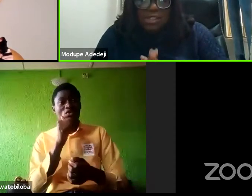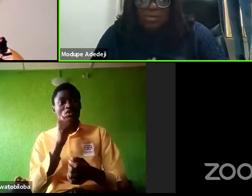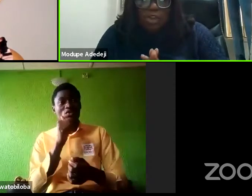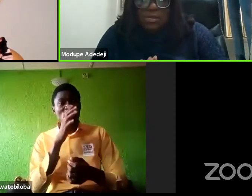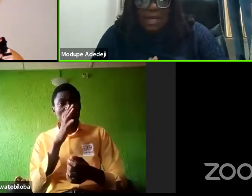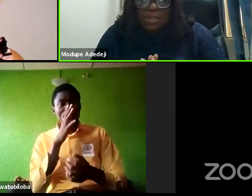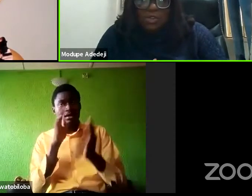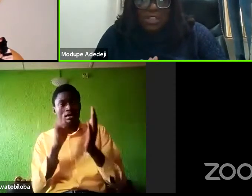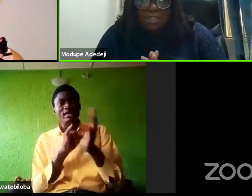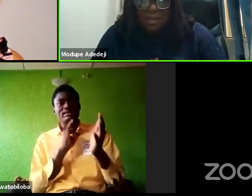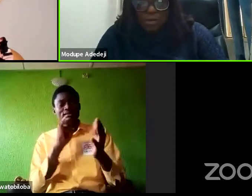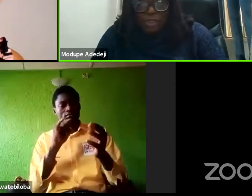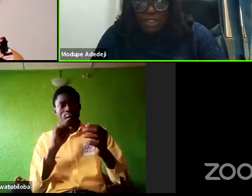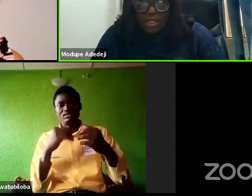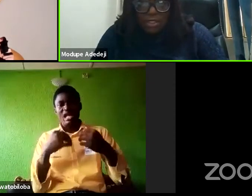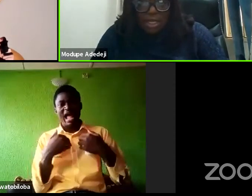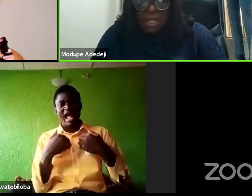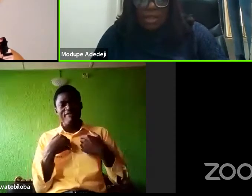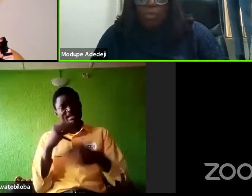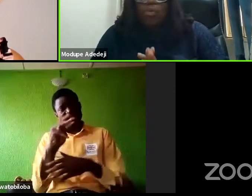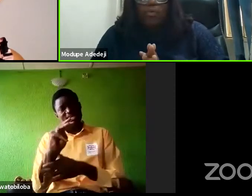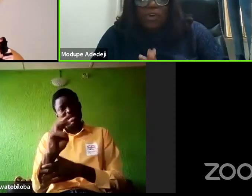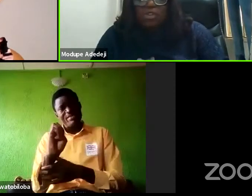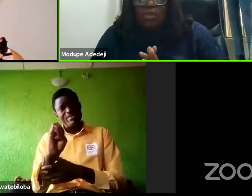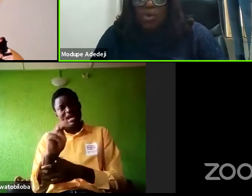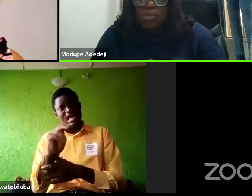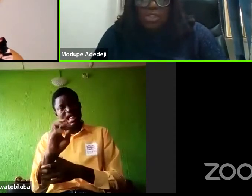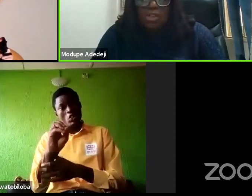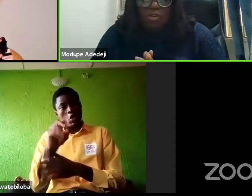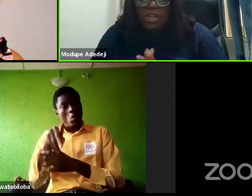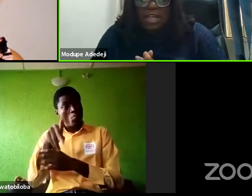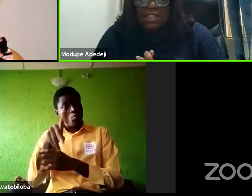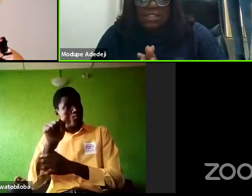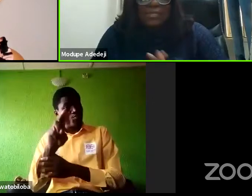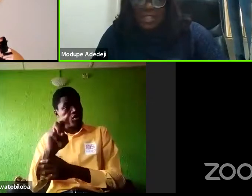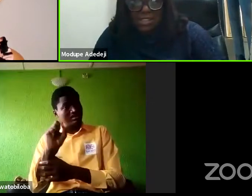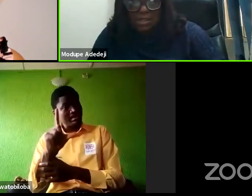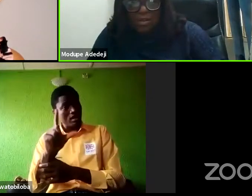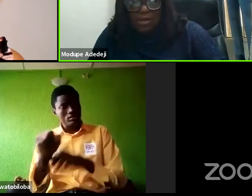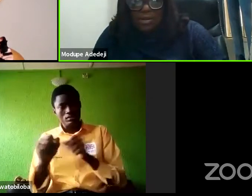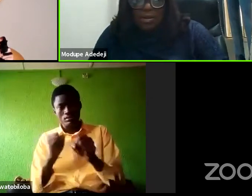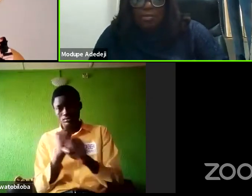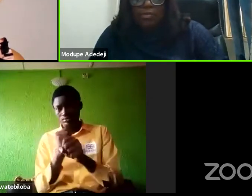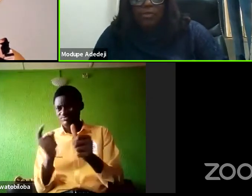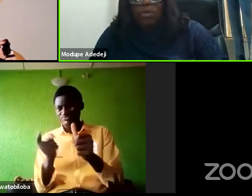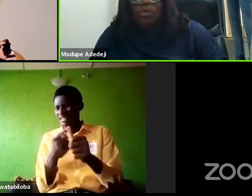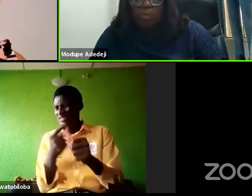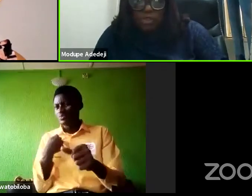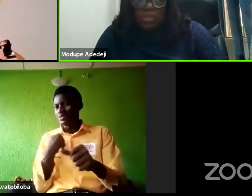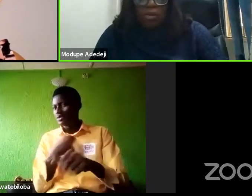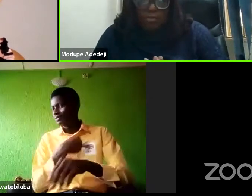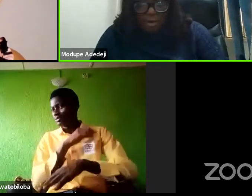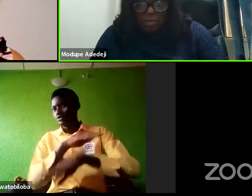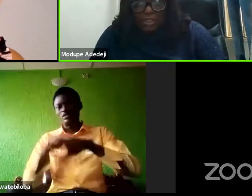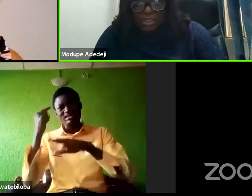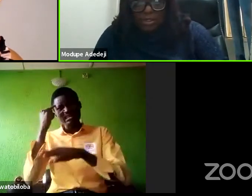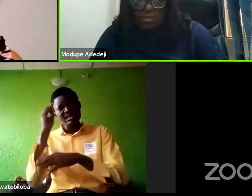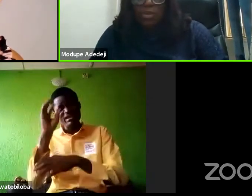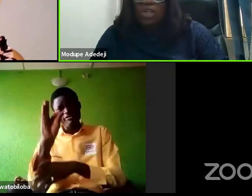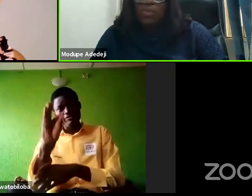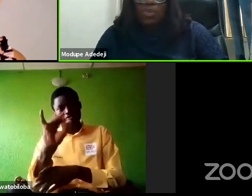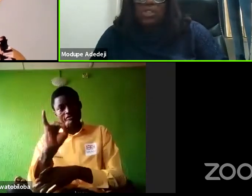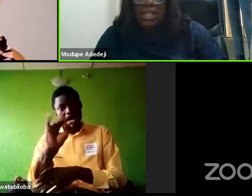with symptoms that may suggest fibroid. We first of all want to think of other things first before we put it on